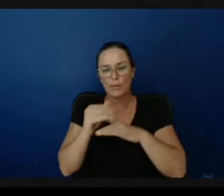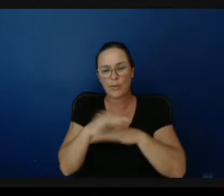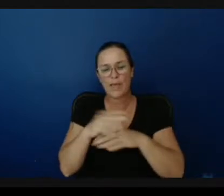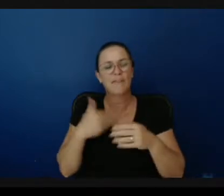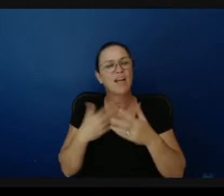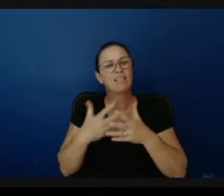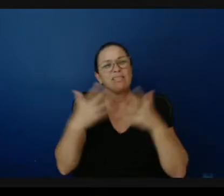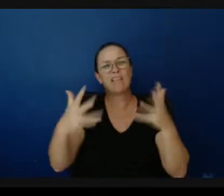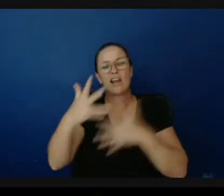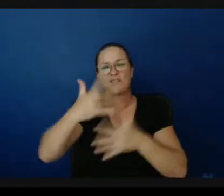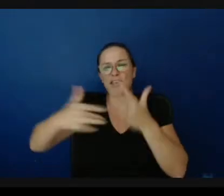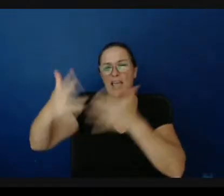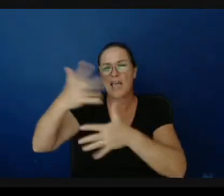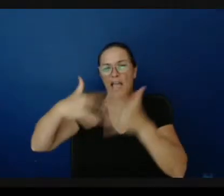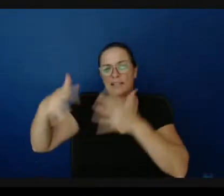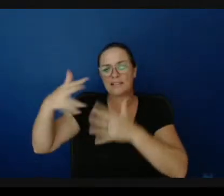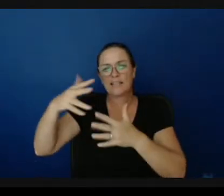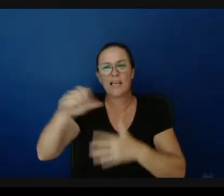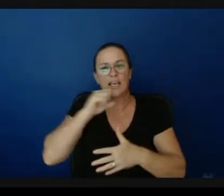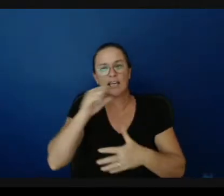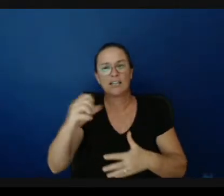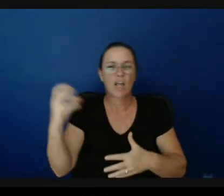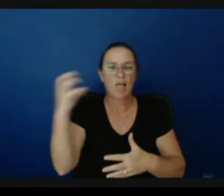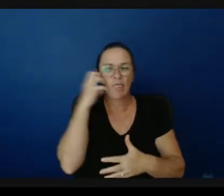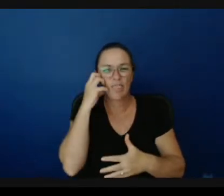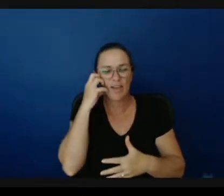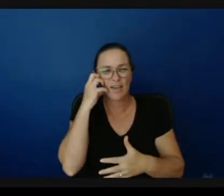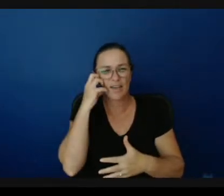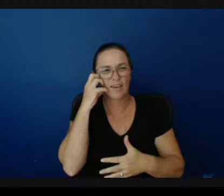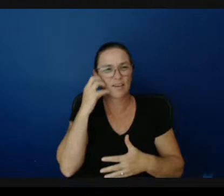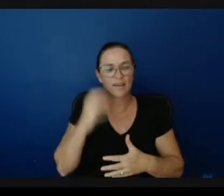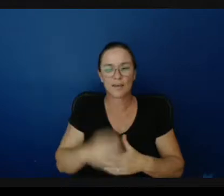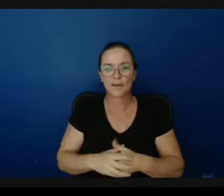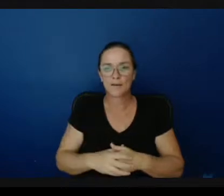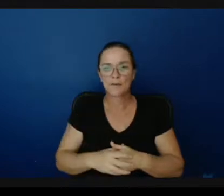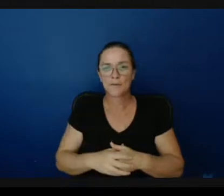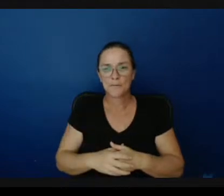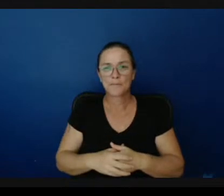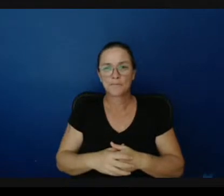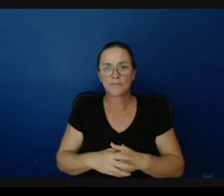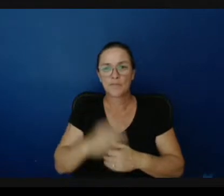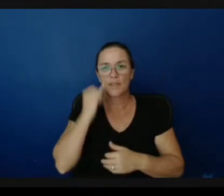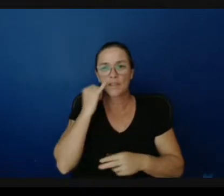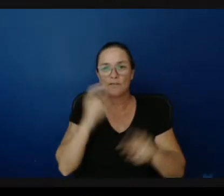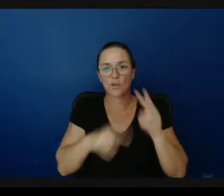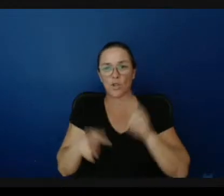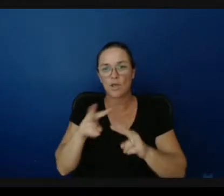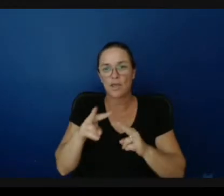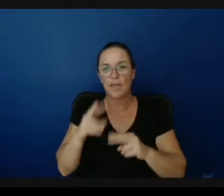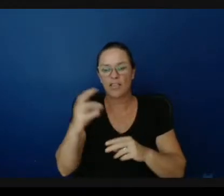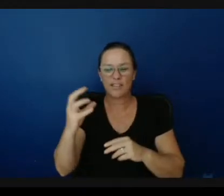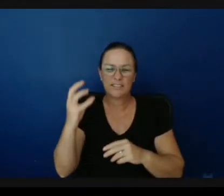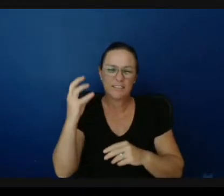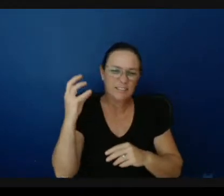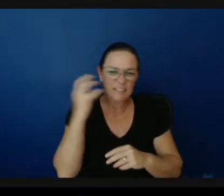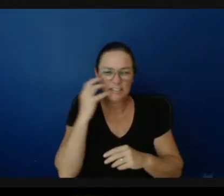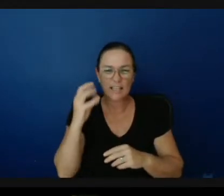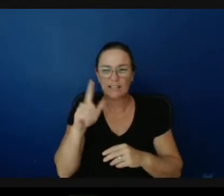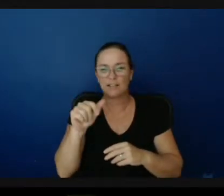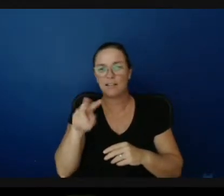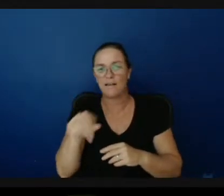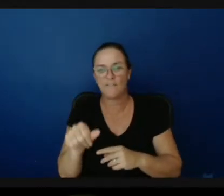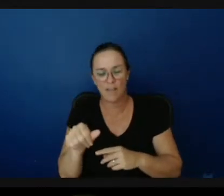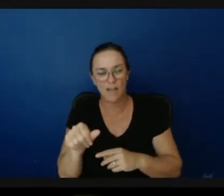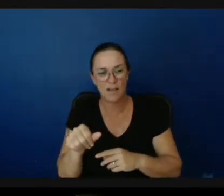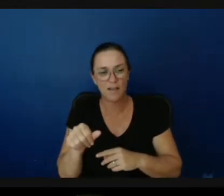actually much frothier and less dense than a lot of the other stuff. Usually, if you're looking at the densest lava rocks, it's the results.